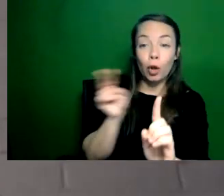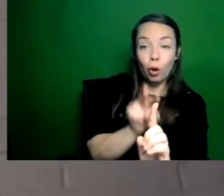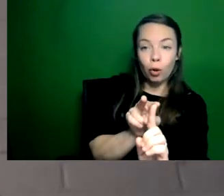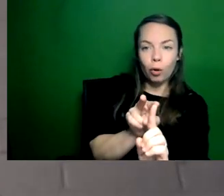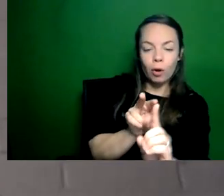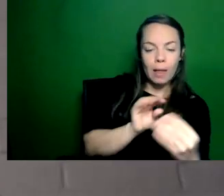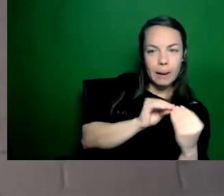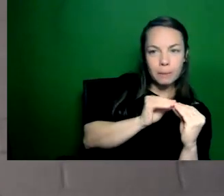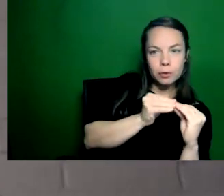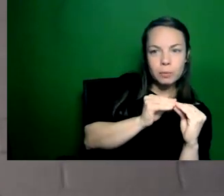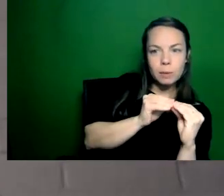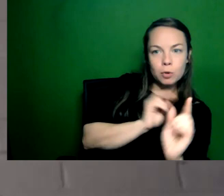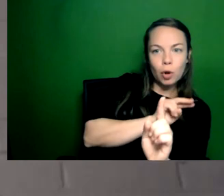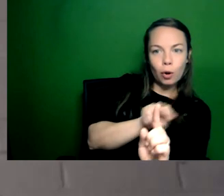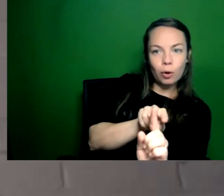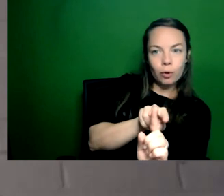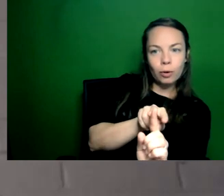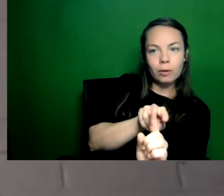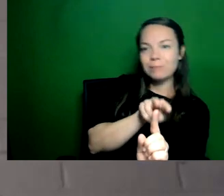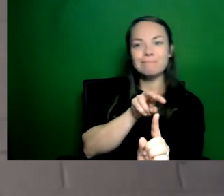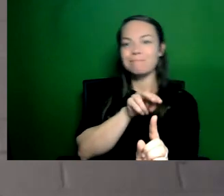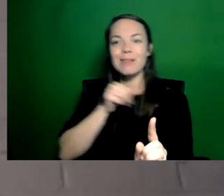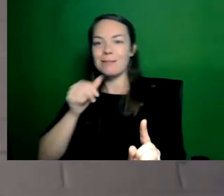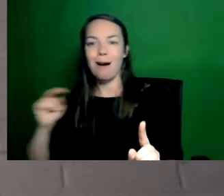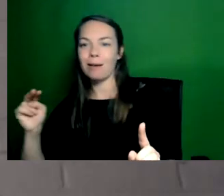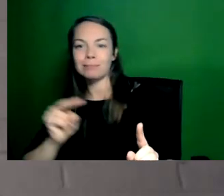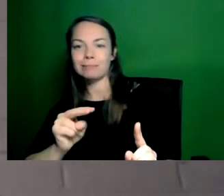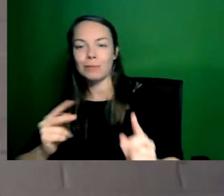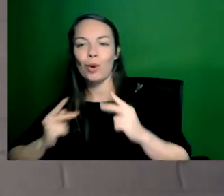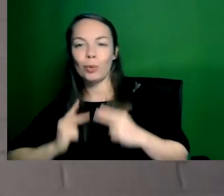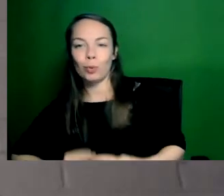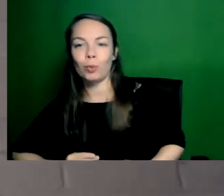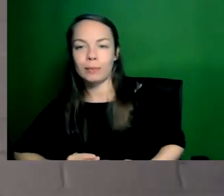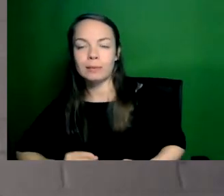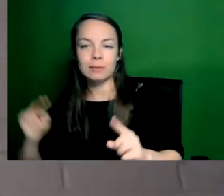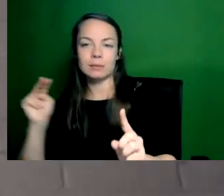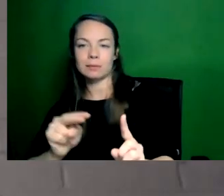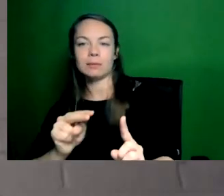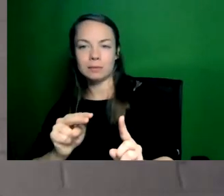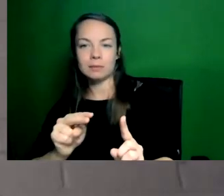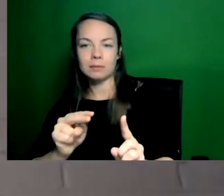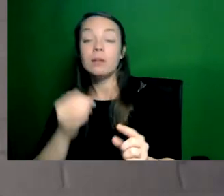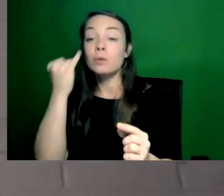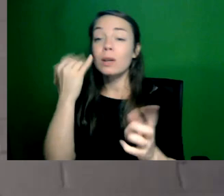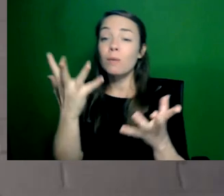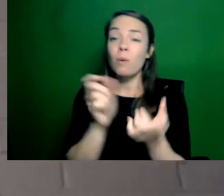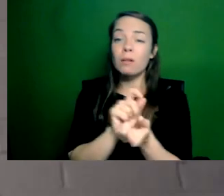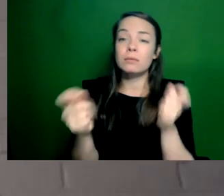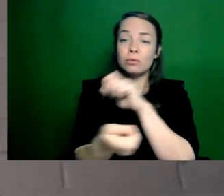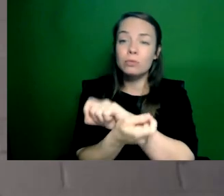numbers, and it's not very personable. And so if we're going to really make change, if we're really, really going to make